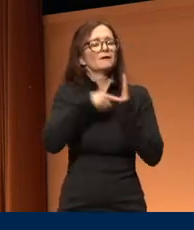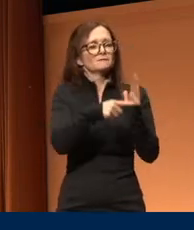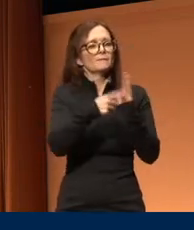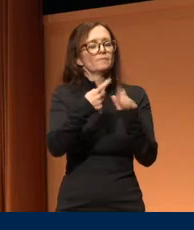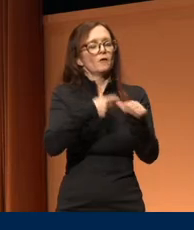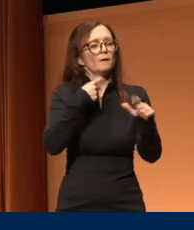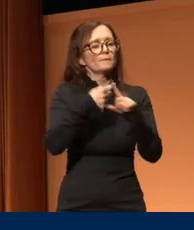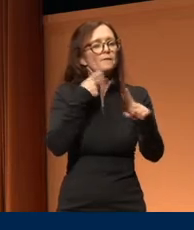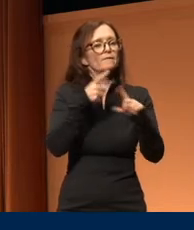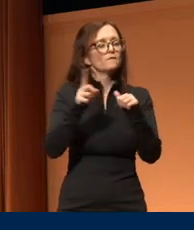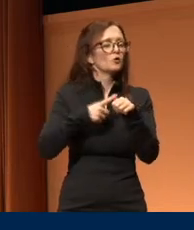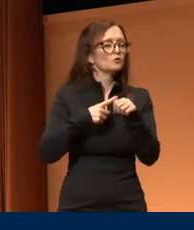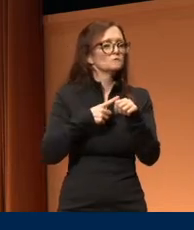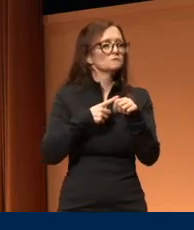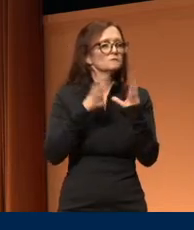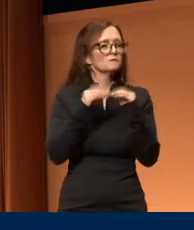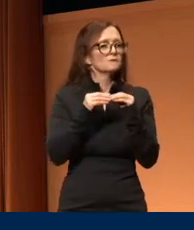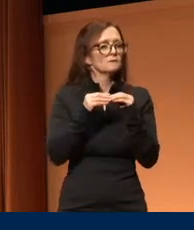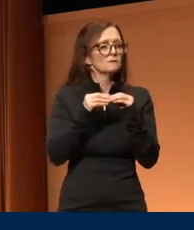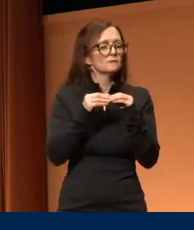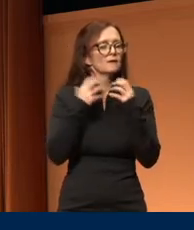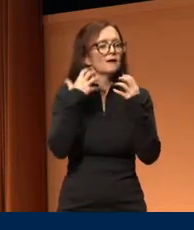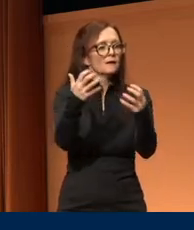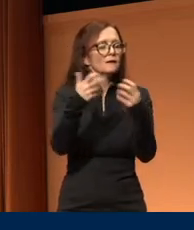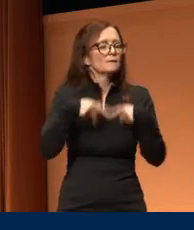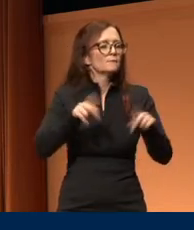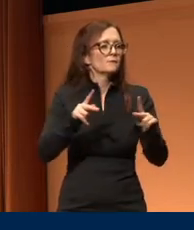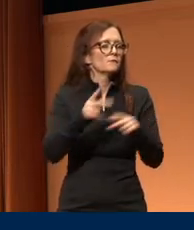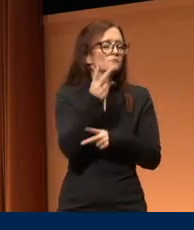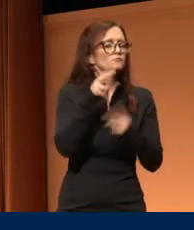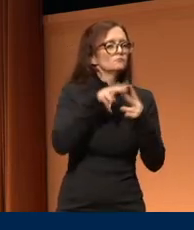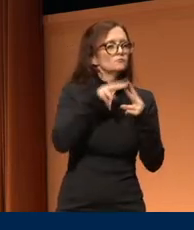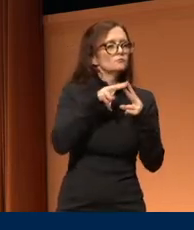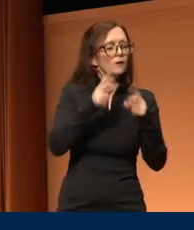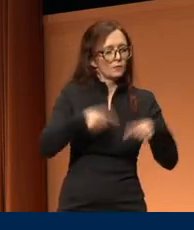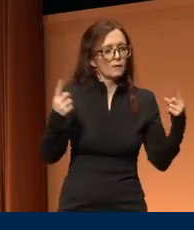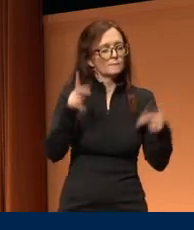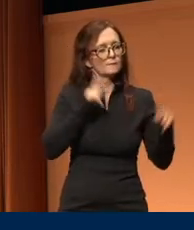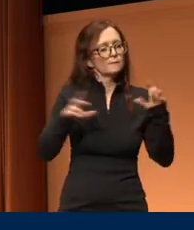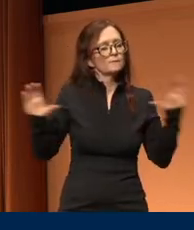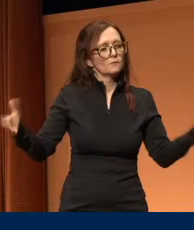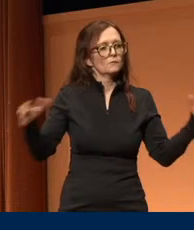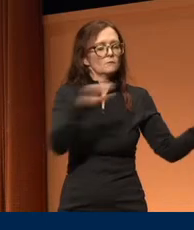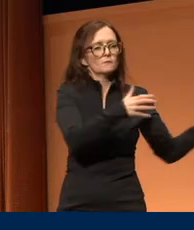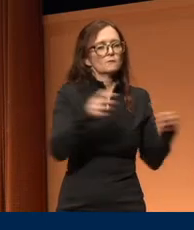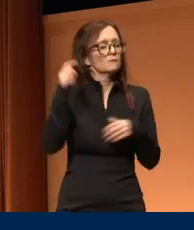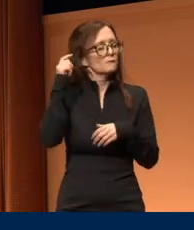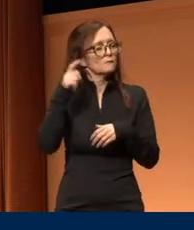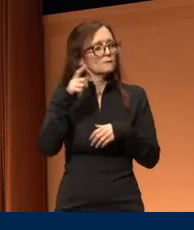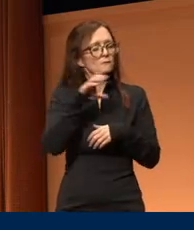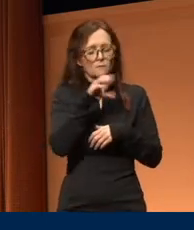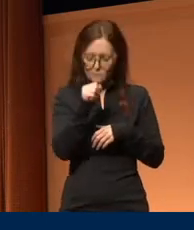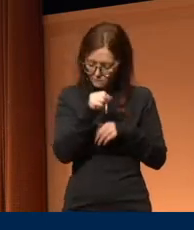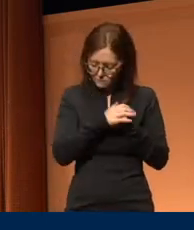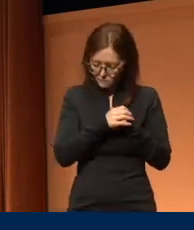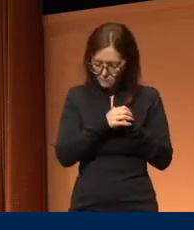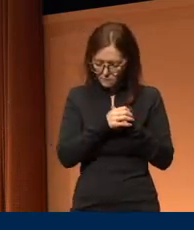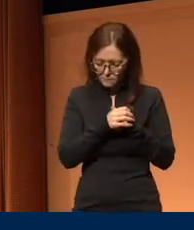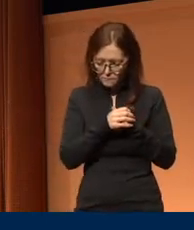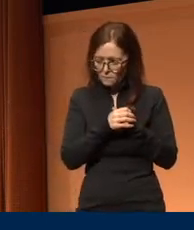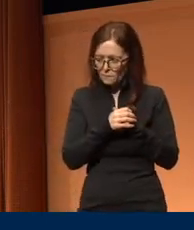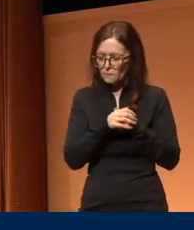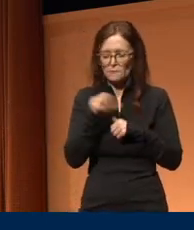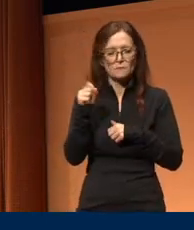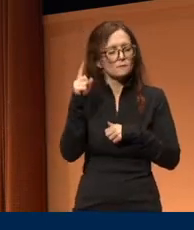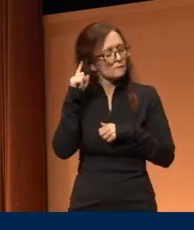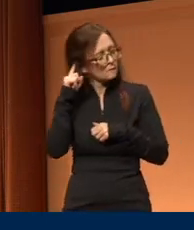one. This assembly allowed two radically opposed people, and beyond them arguably an entire country, to come closer